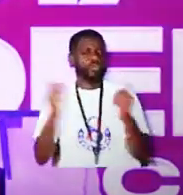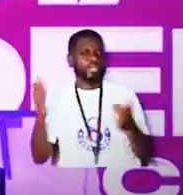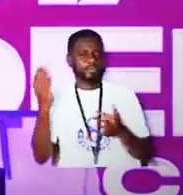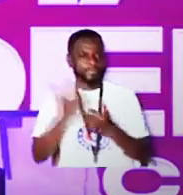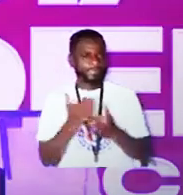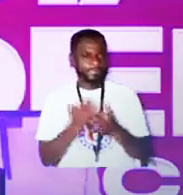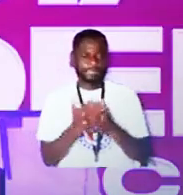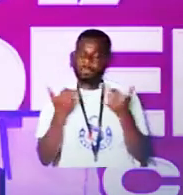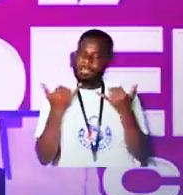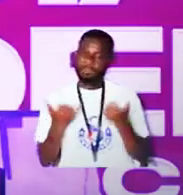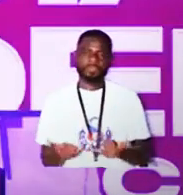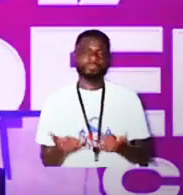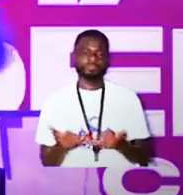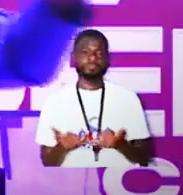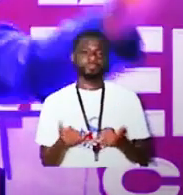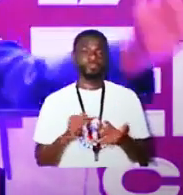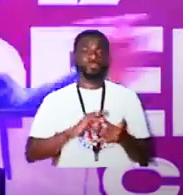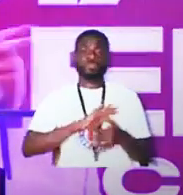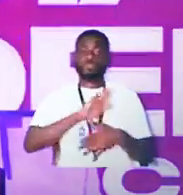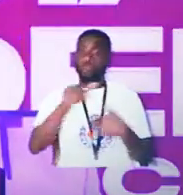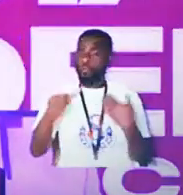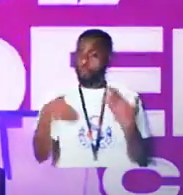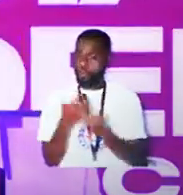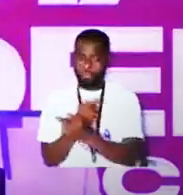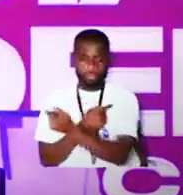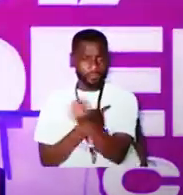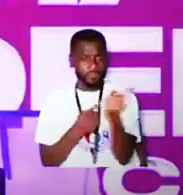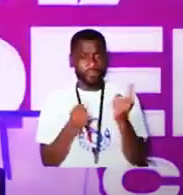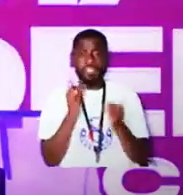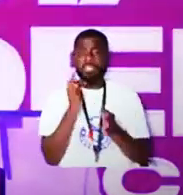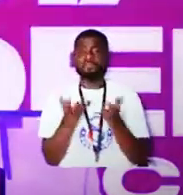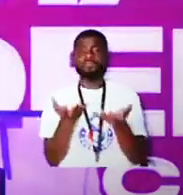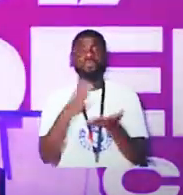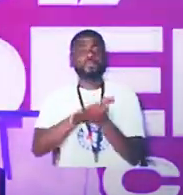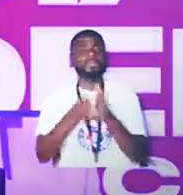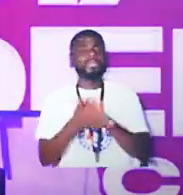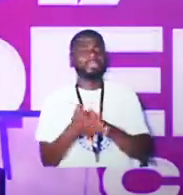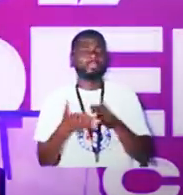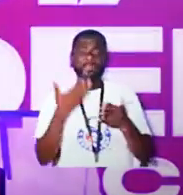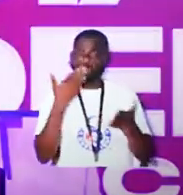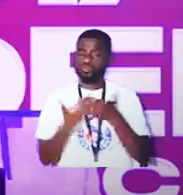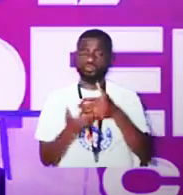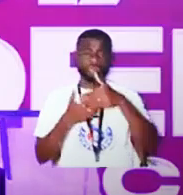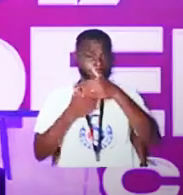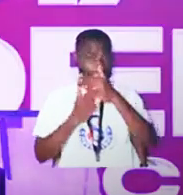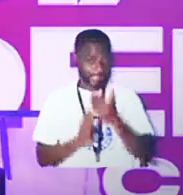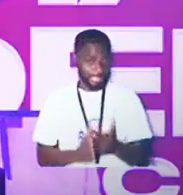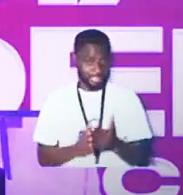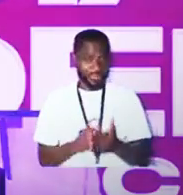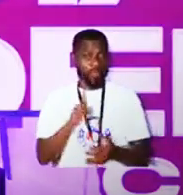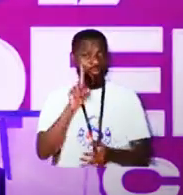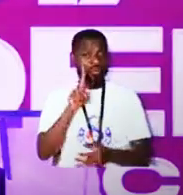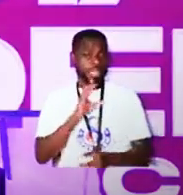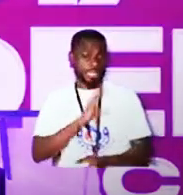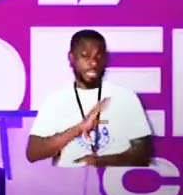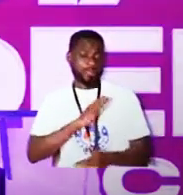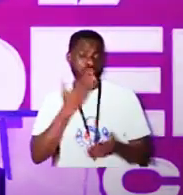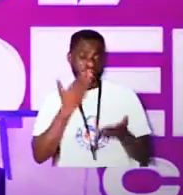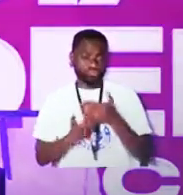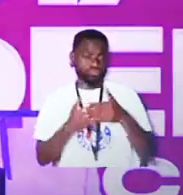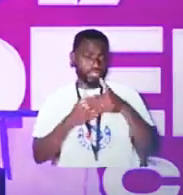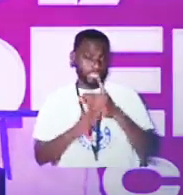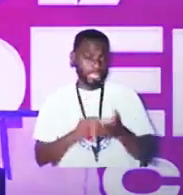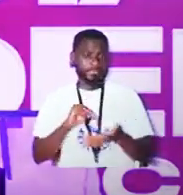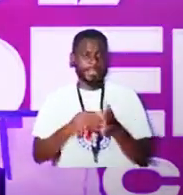the present. All of you, if you want to be a leader, one of the traits of good leadership is for you to